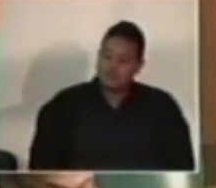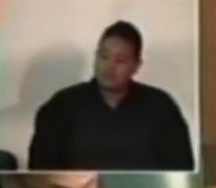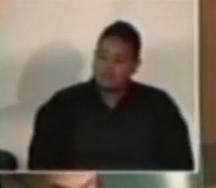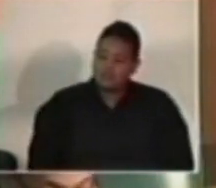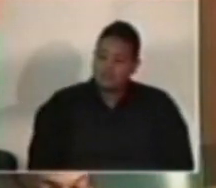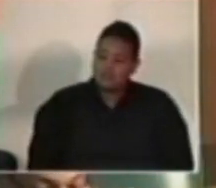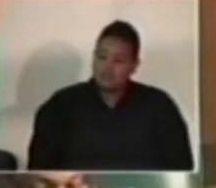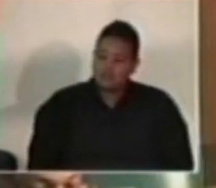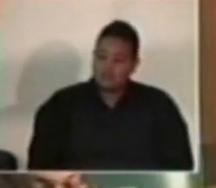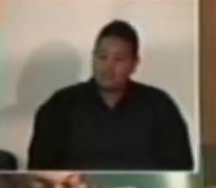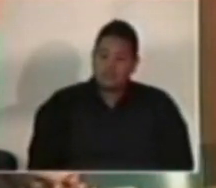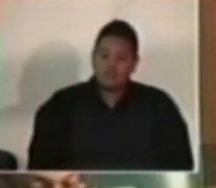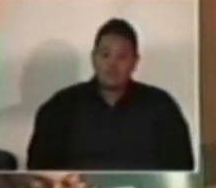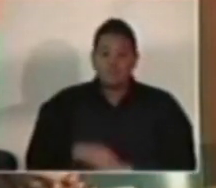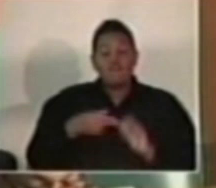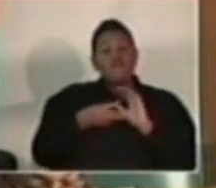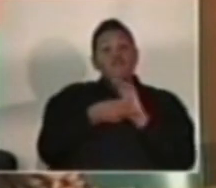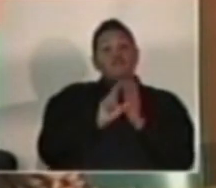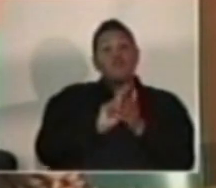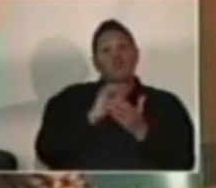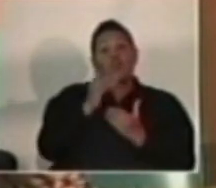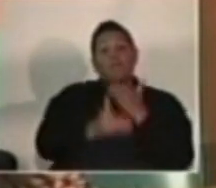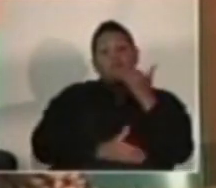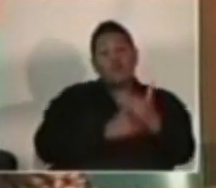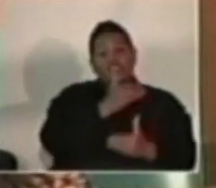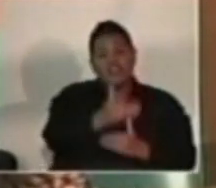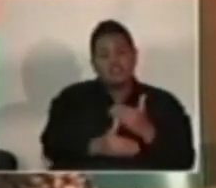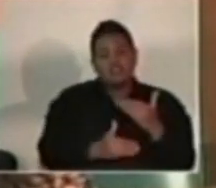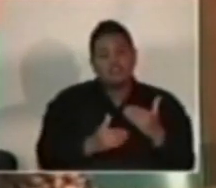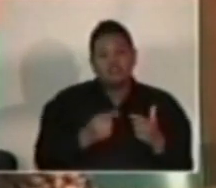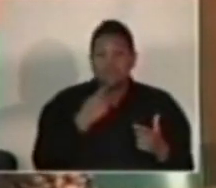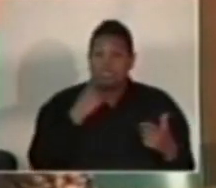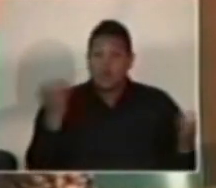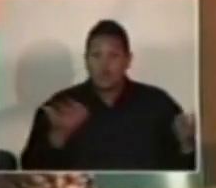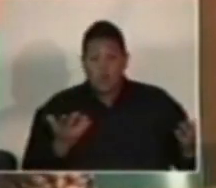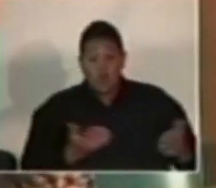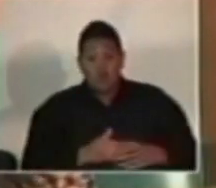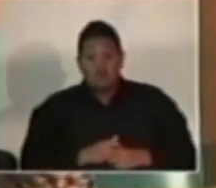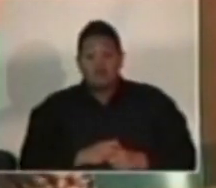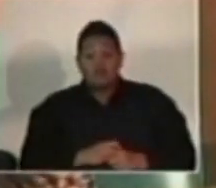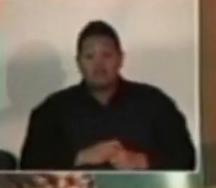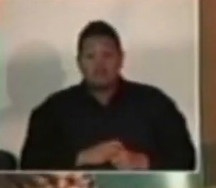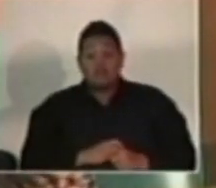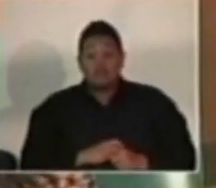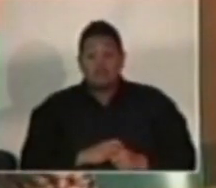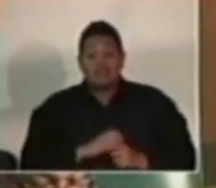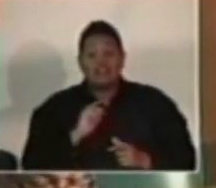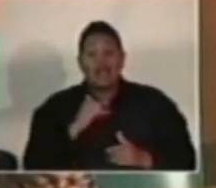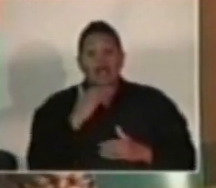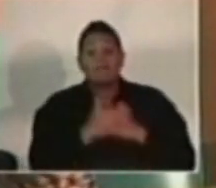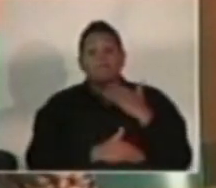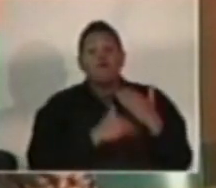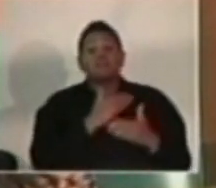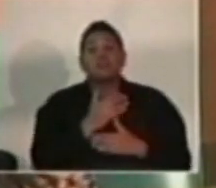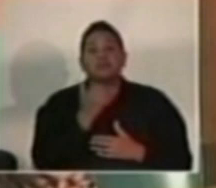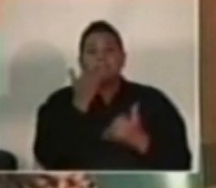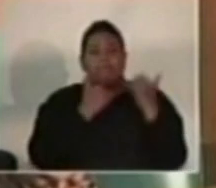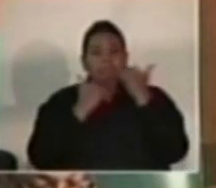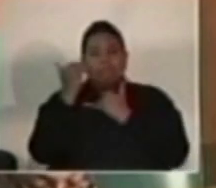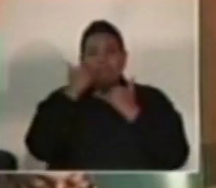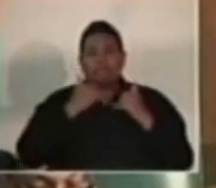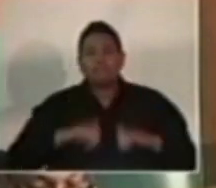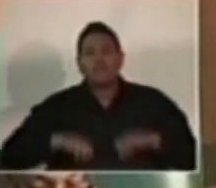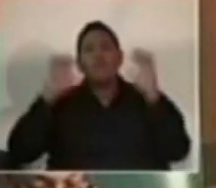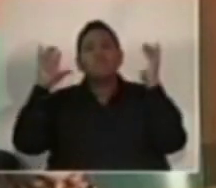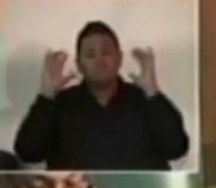upon reviewing the procurement process, concluded that the process was flawed, that